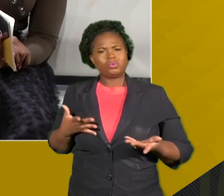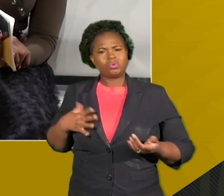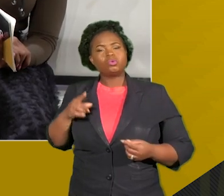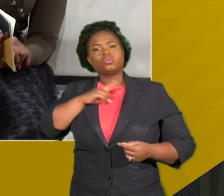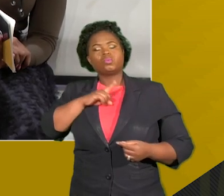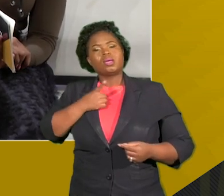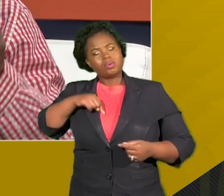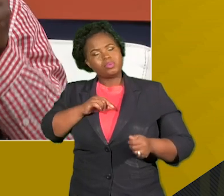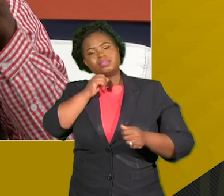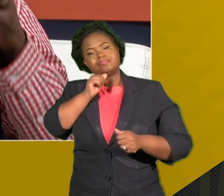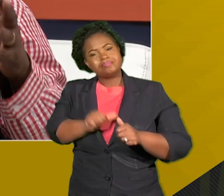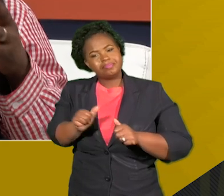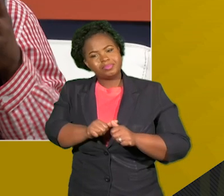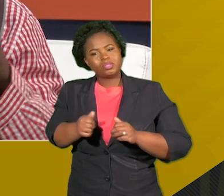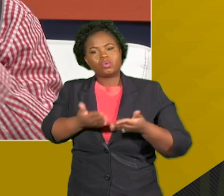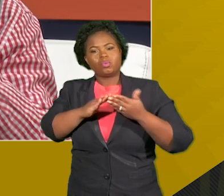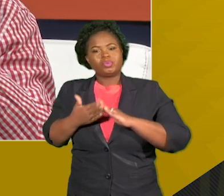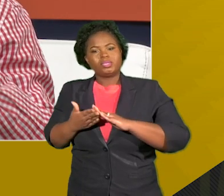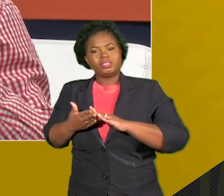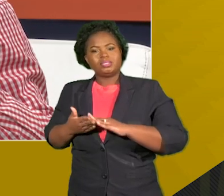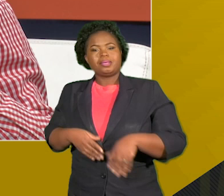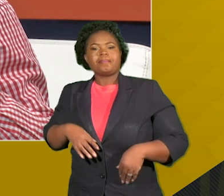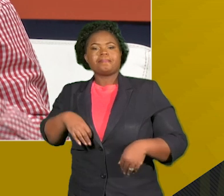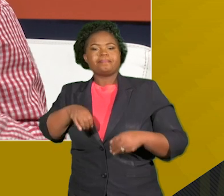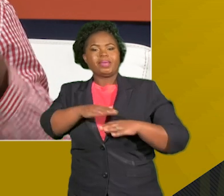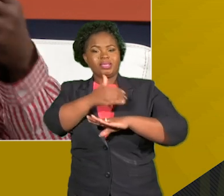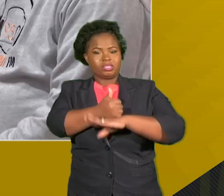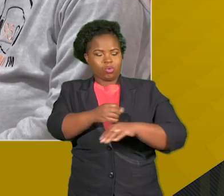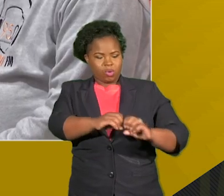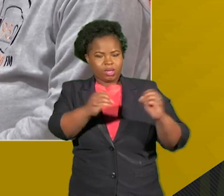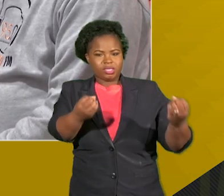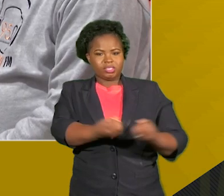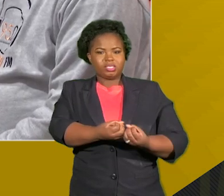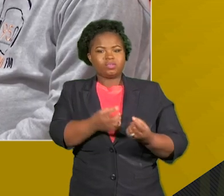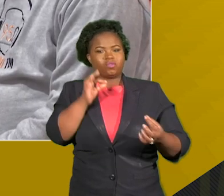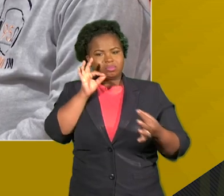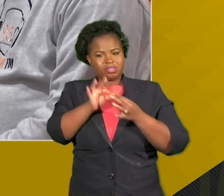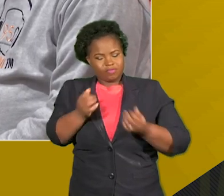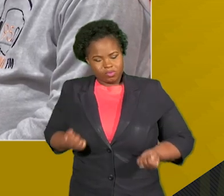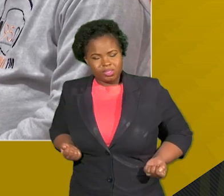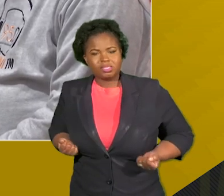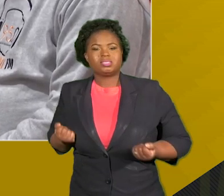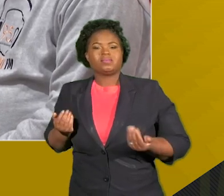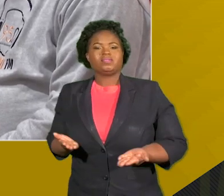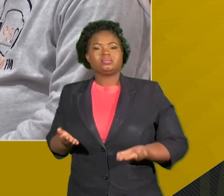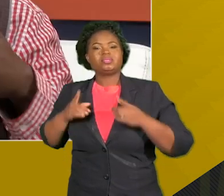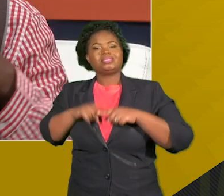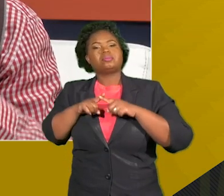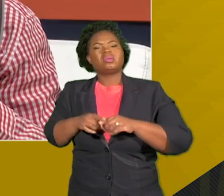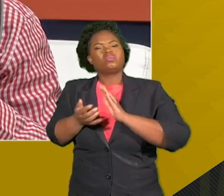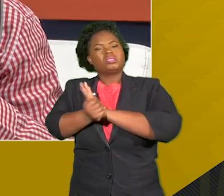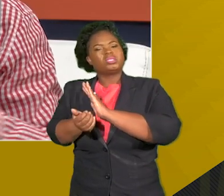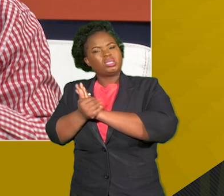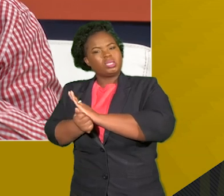With what the word is. Rather, let us say we are community-based organizations that are rendering a particular service depending on our skills